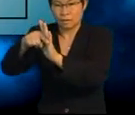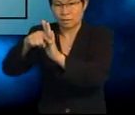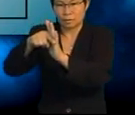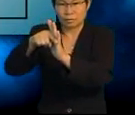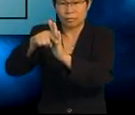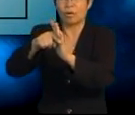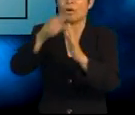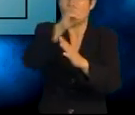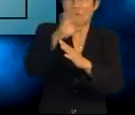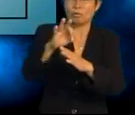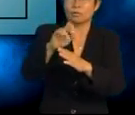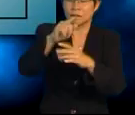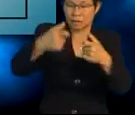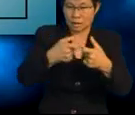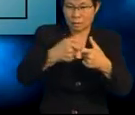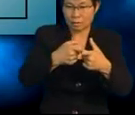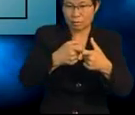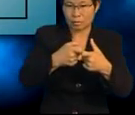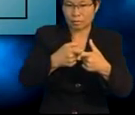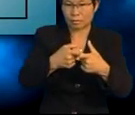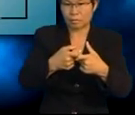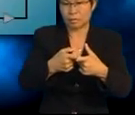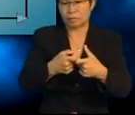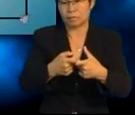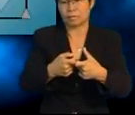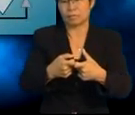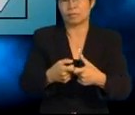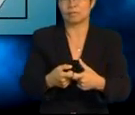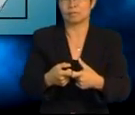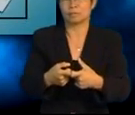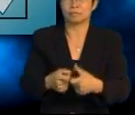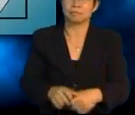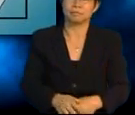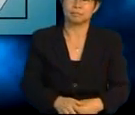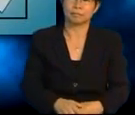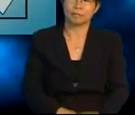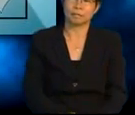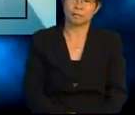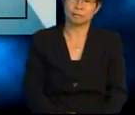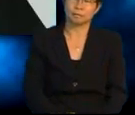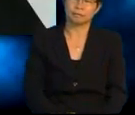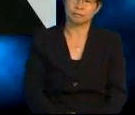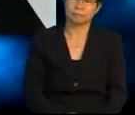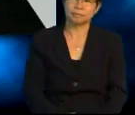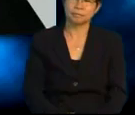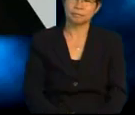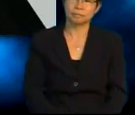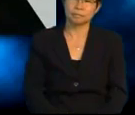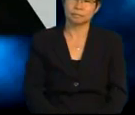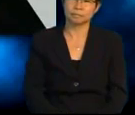the negative terminal of the cell must be connected to the negative one.